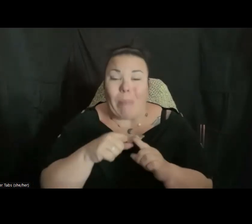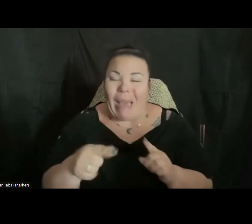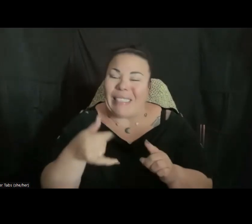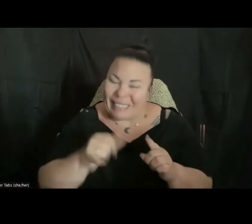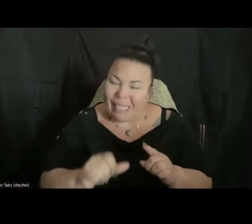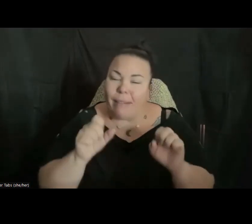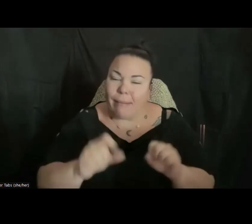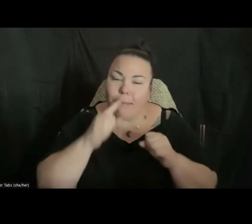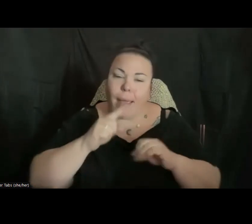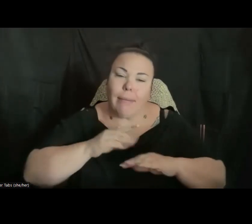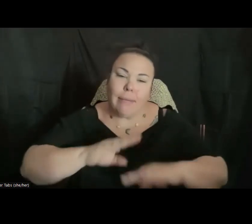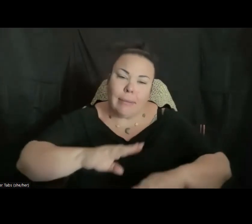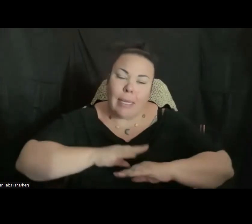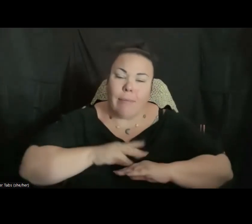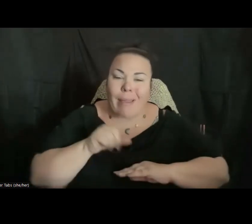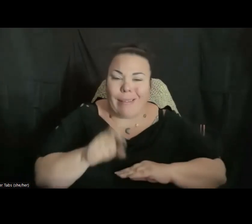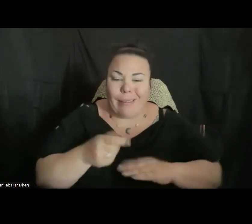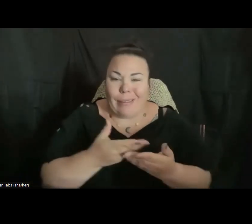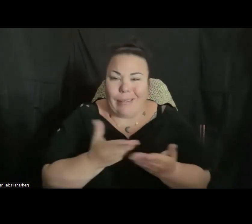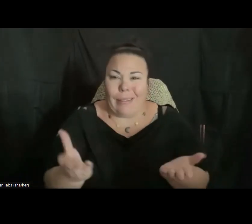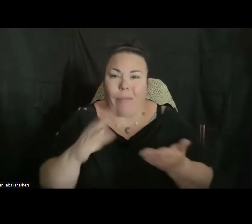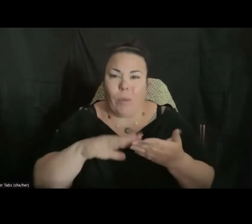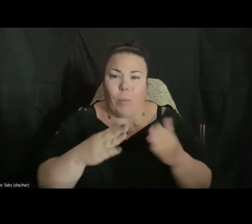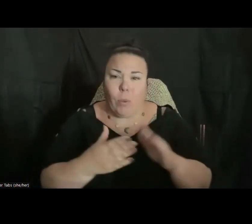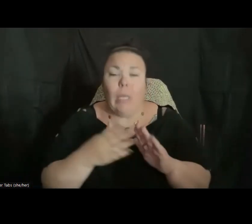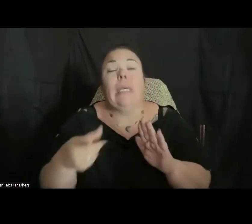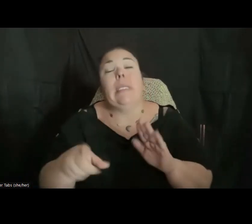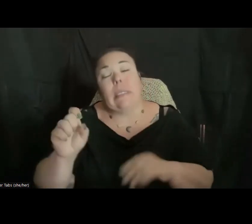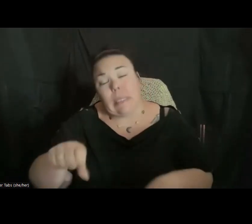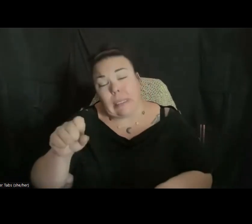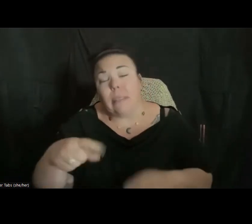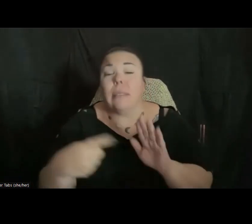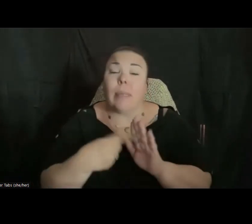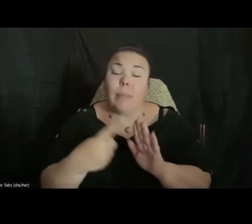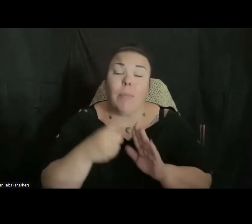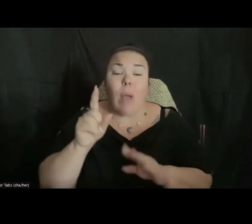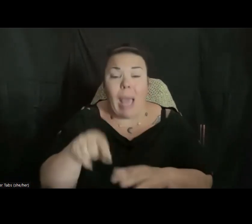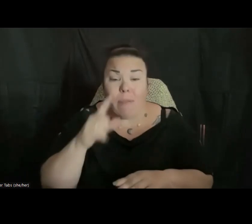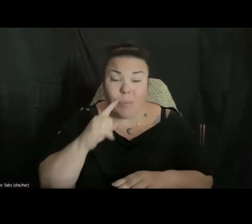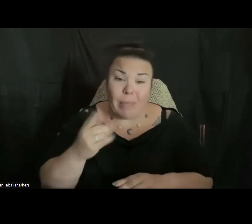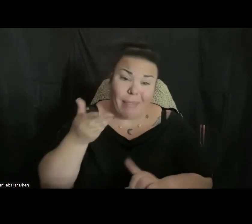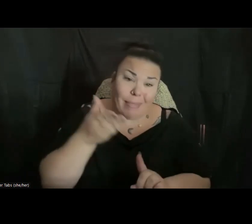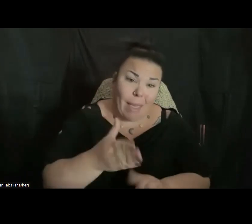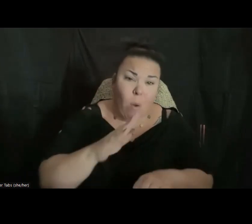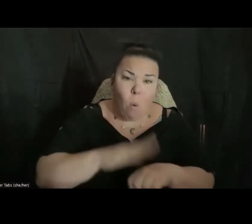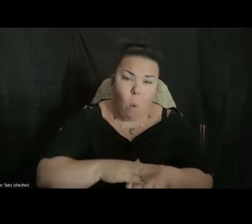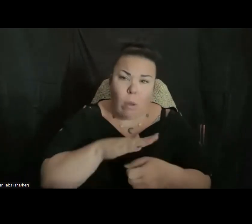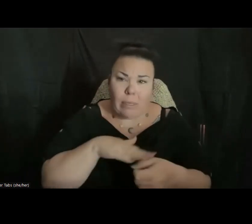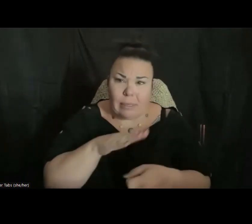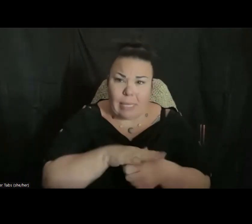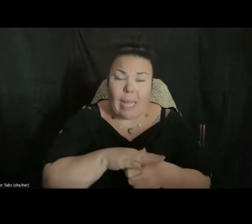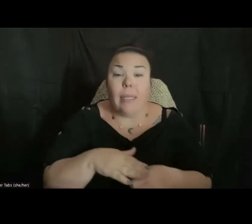there are opportunities and times when you need to be there with the person to touch them. Thankfully, we have a brick and mortar